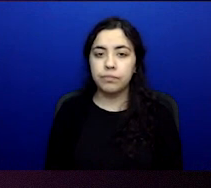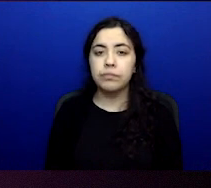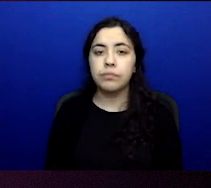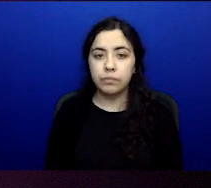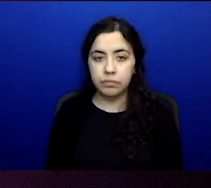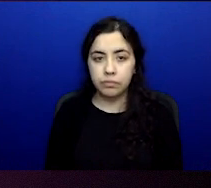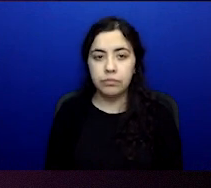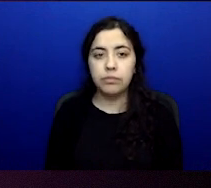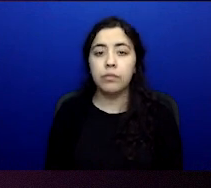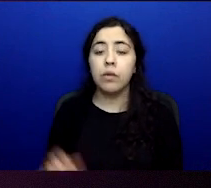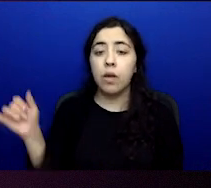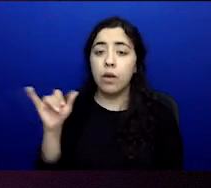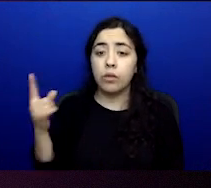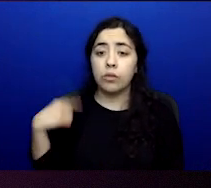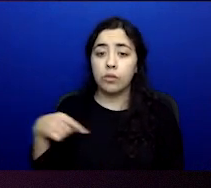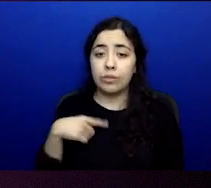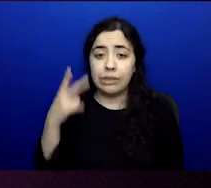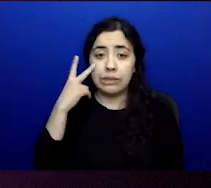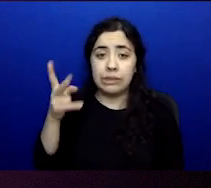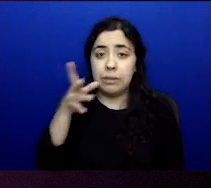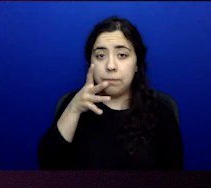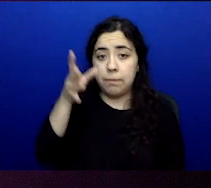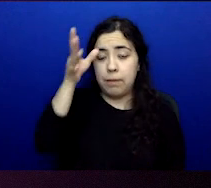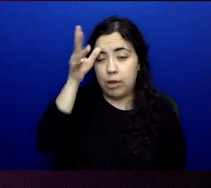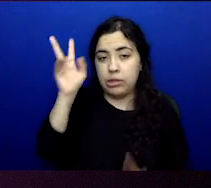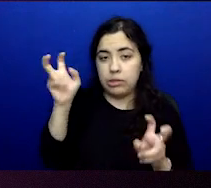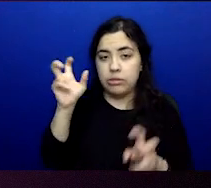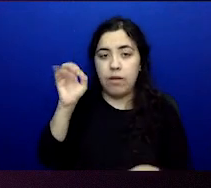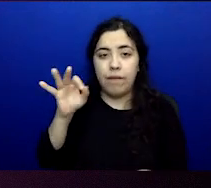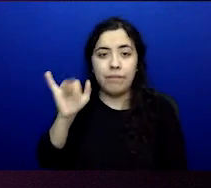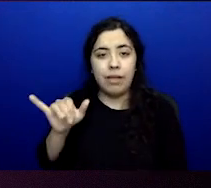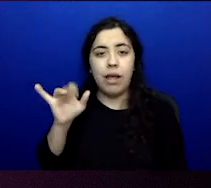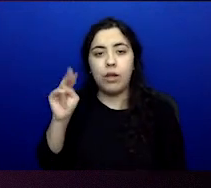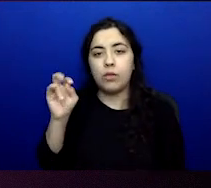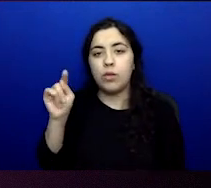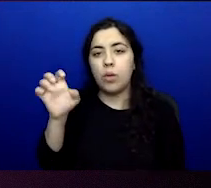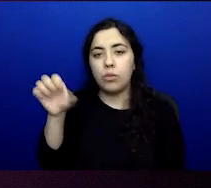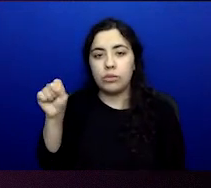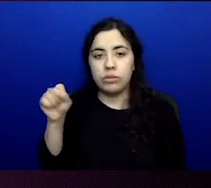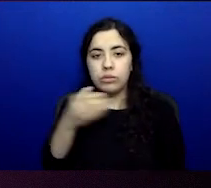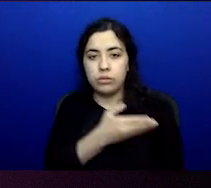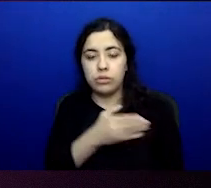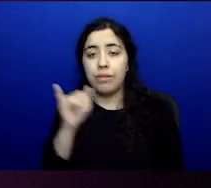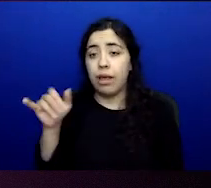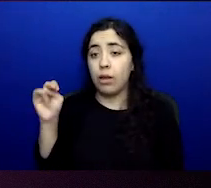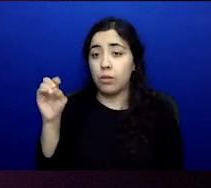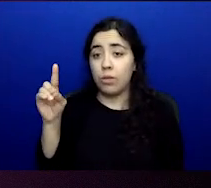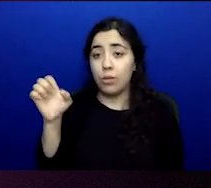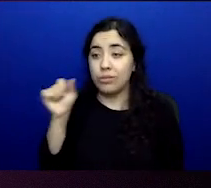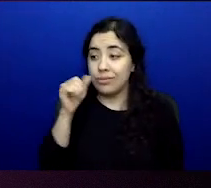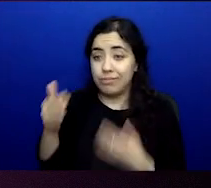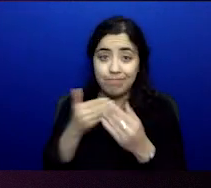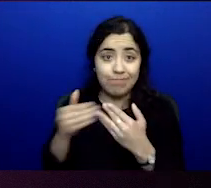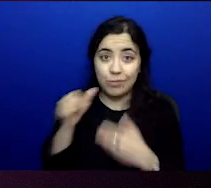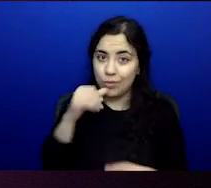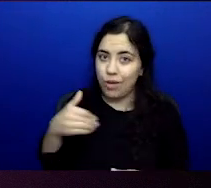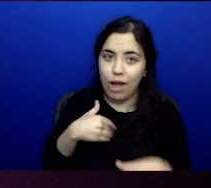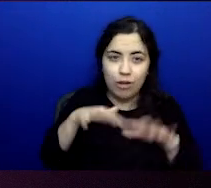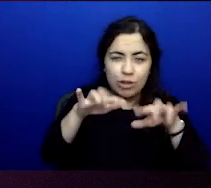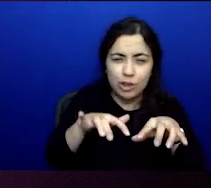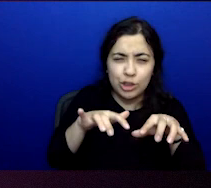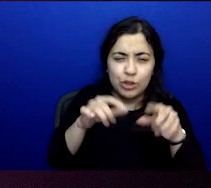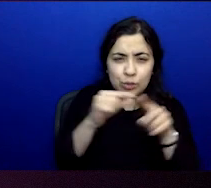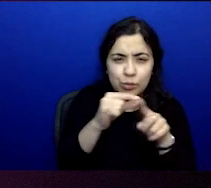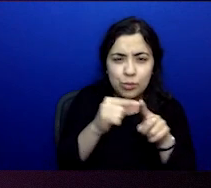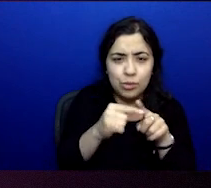nodes, but we also show the parents of the filtered nodes, even though they do not contain any of the search keywords.